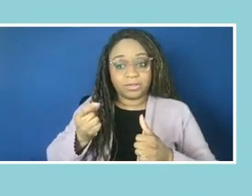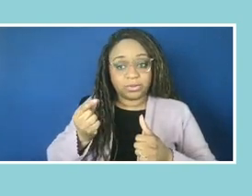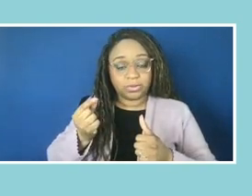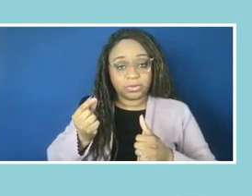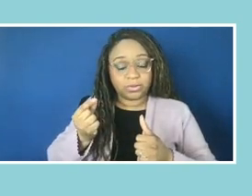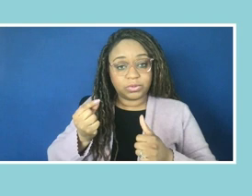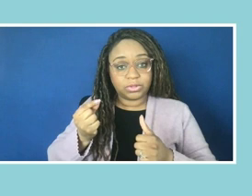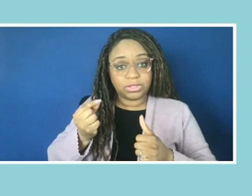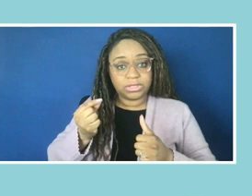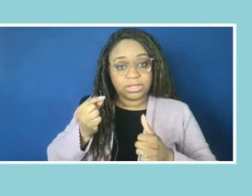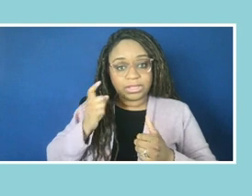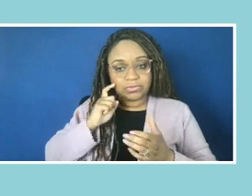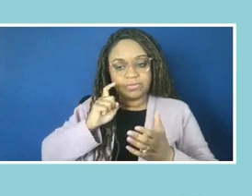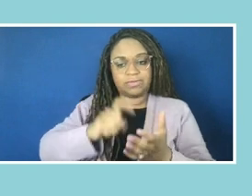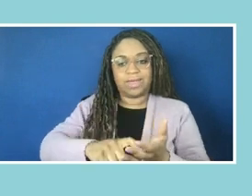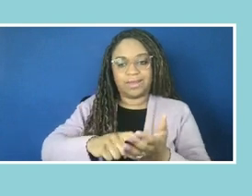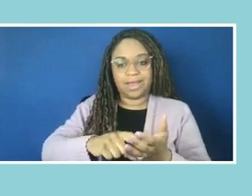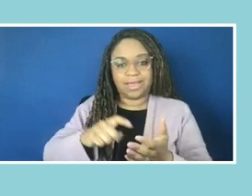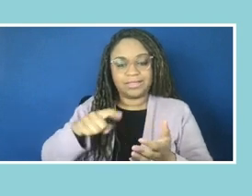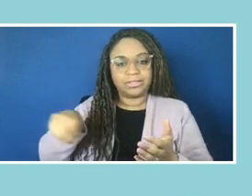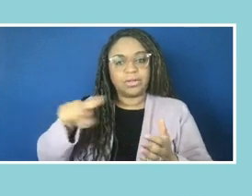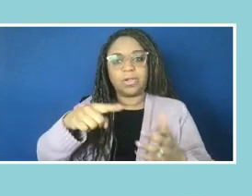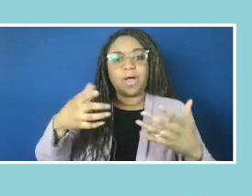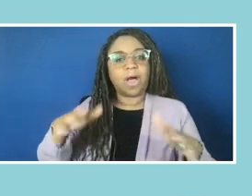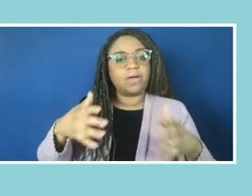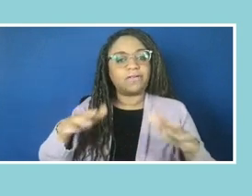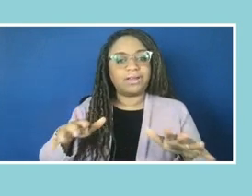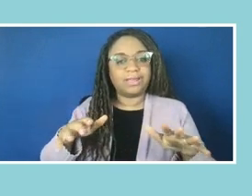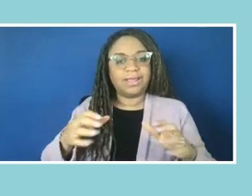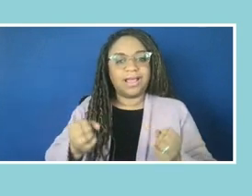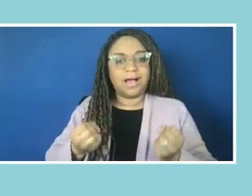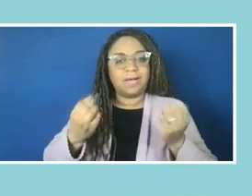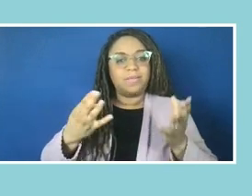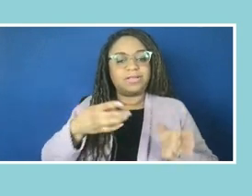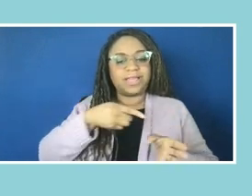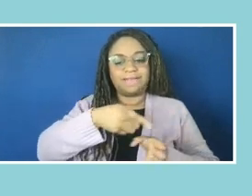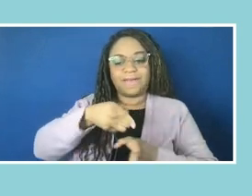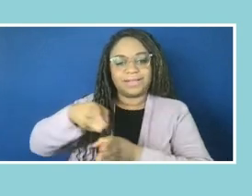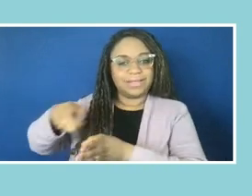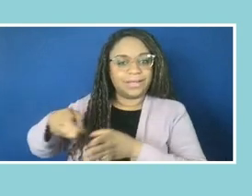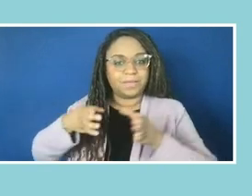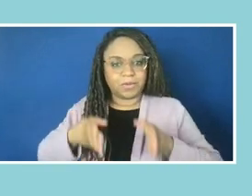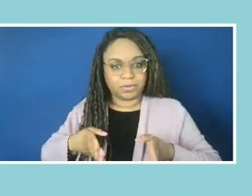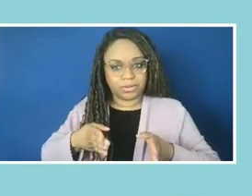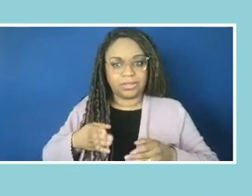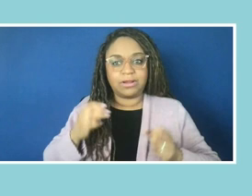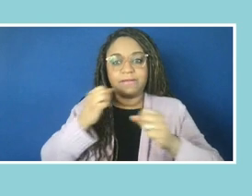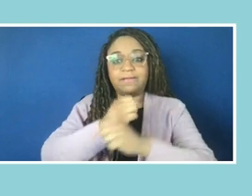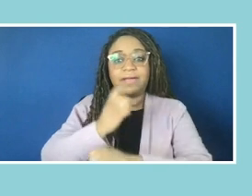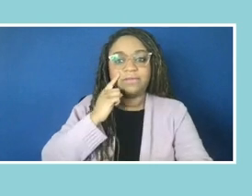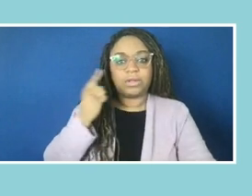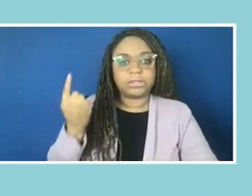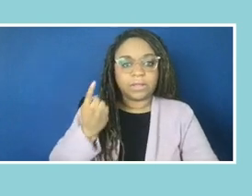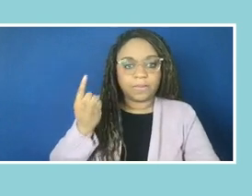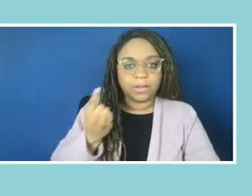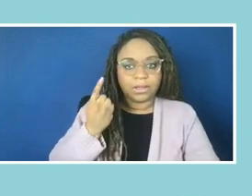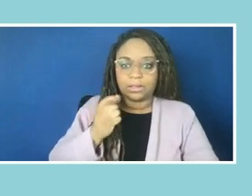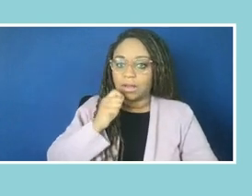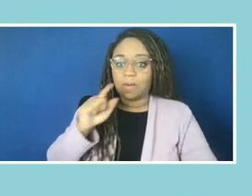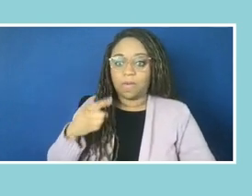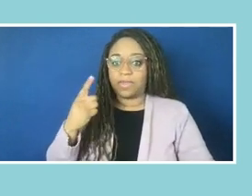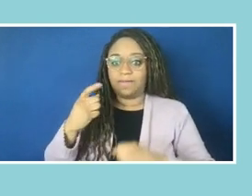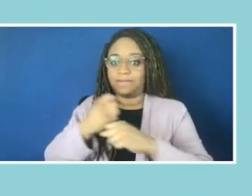already a multifaceted person. You are fighting for something. You're not just going to be fighting against.